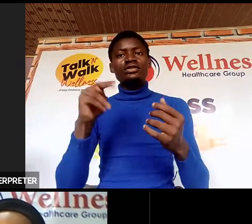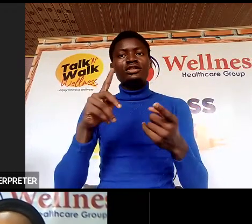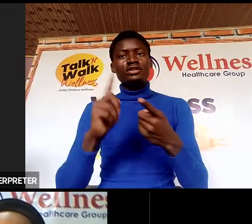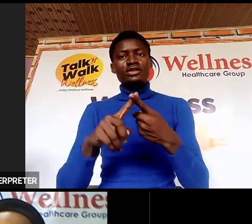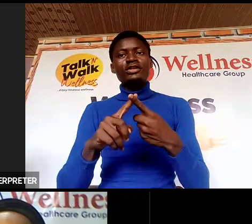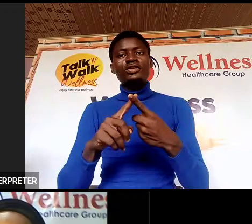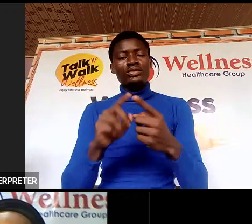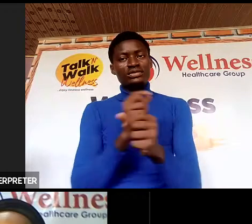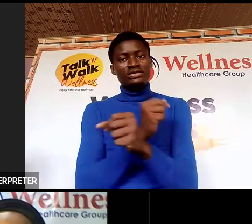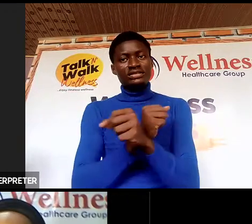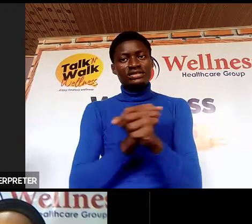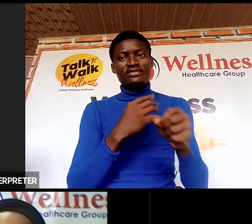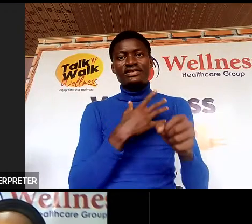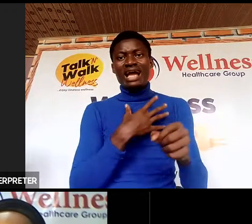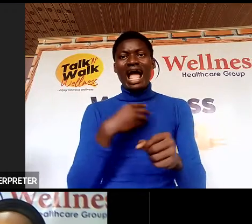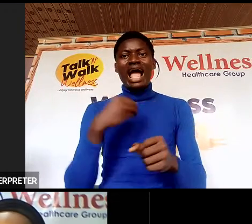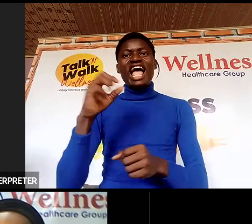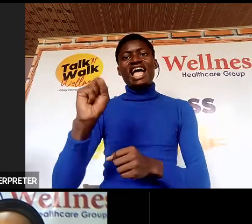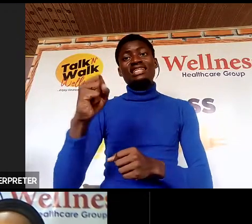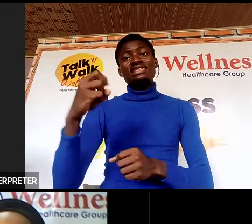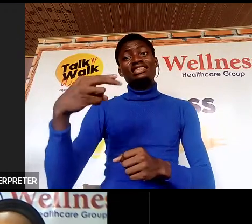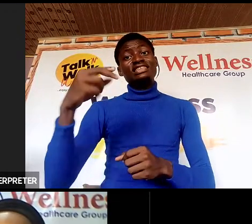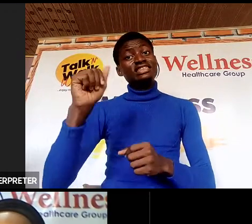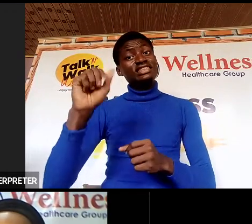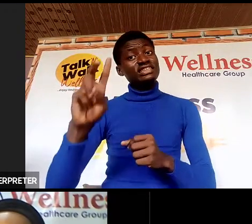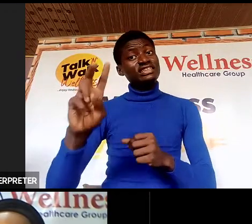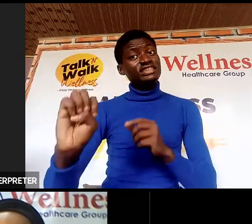in my that's I did another